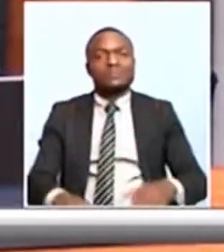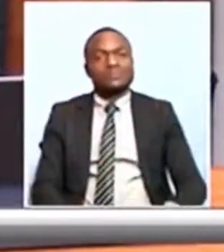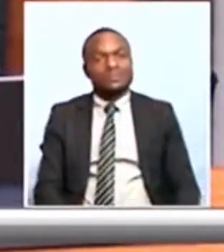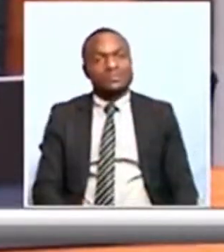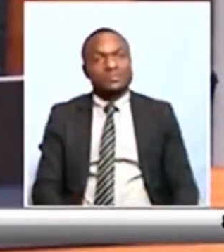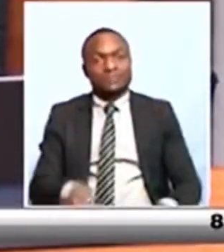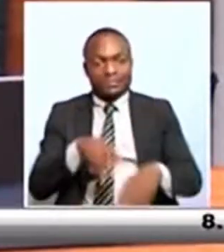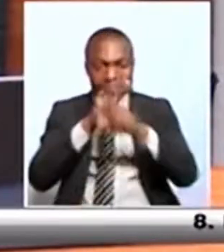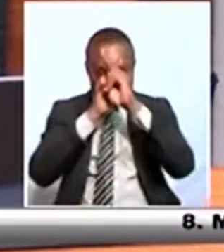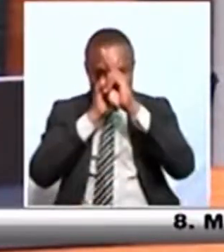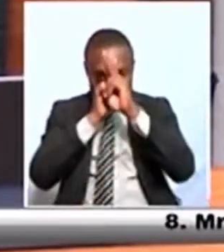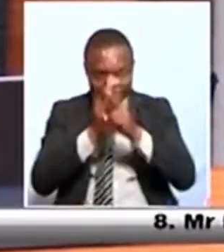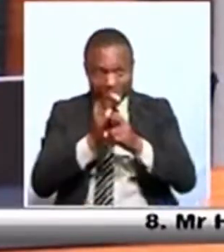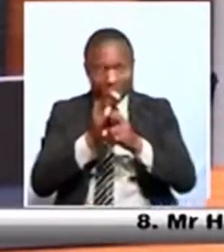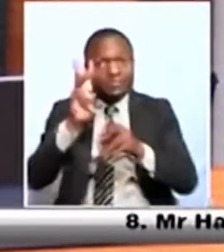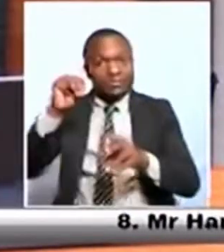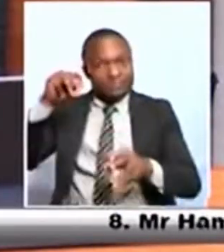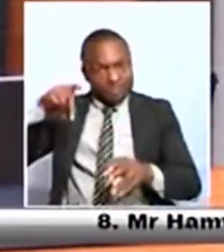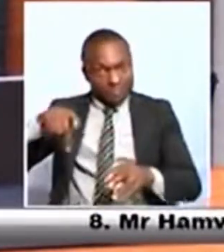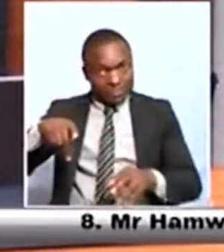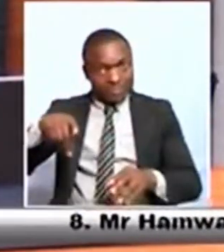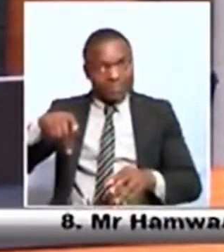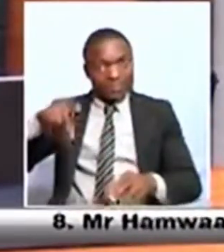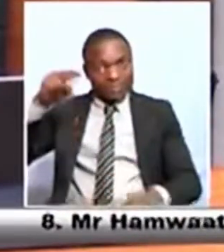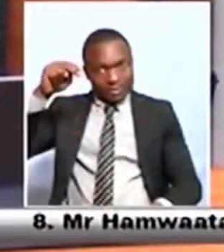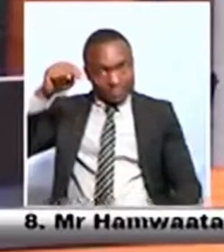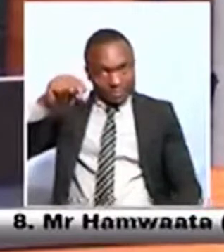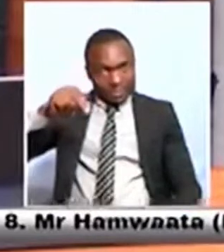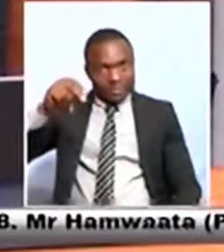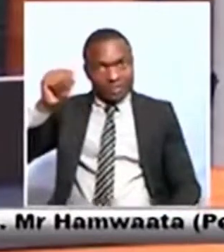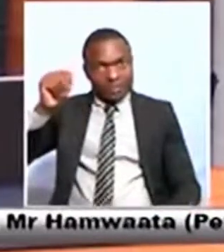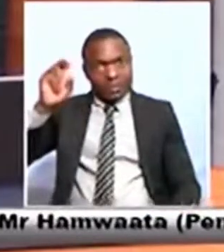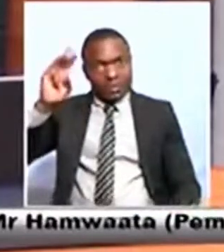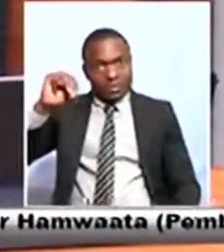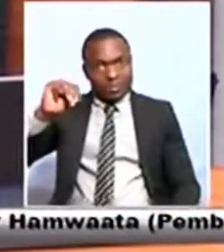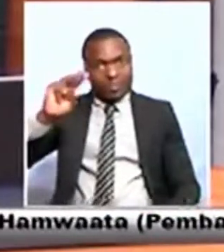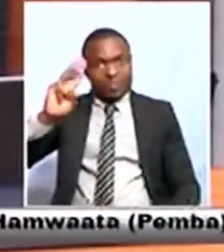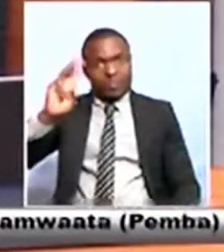The Honorable Member for Namwala.